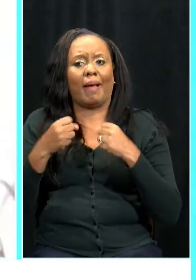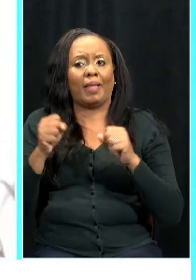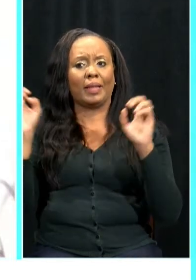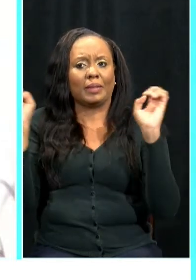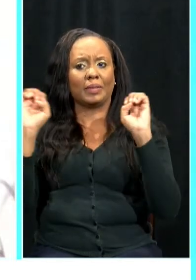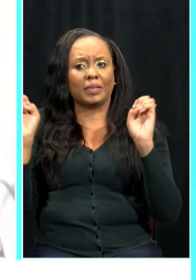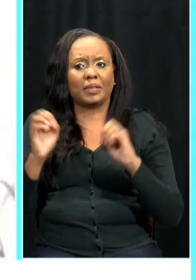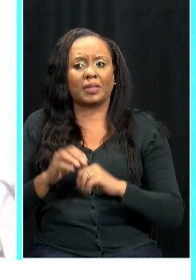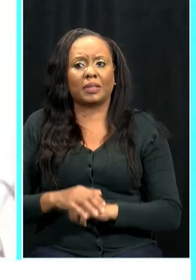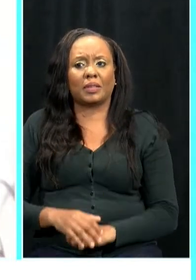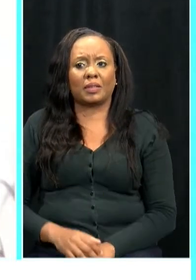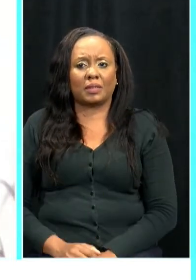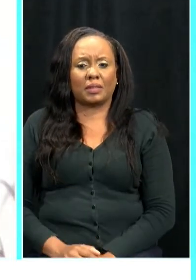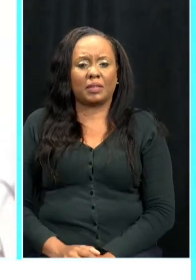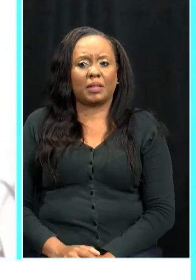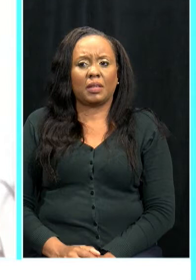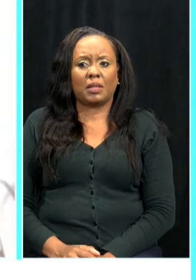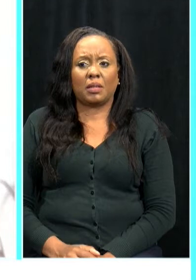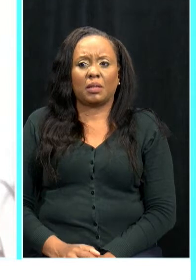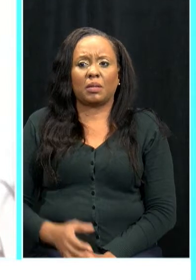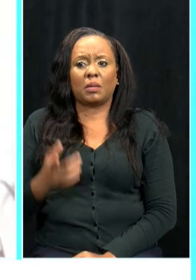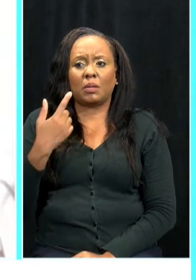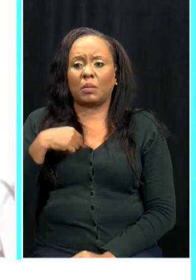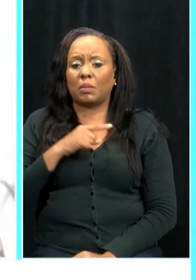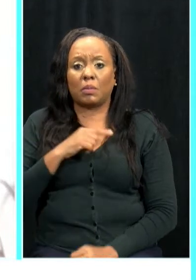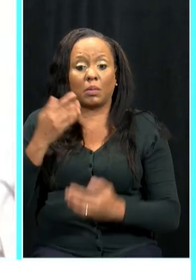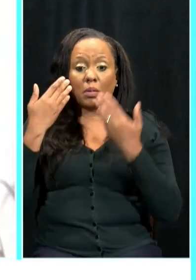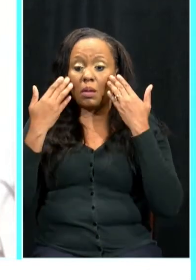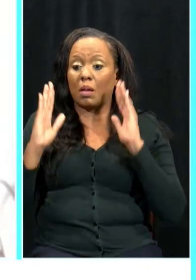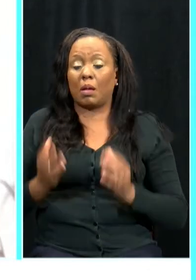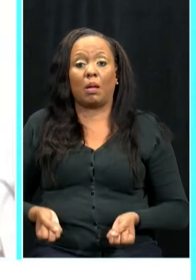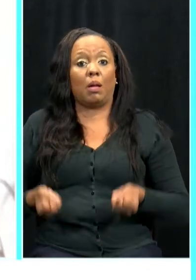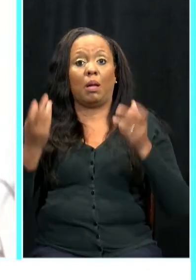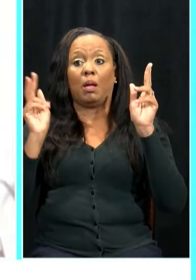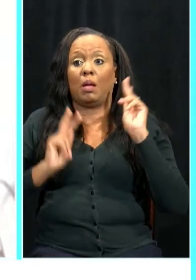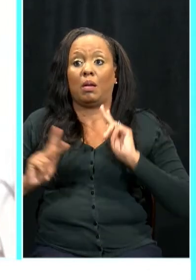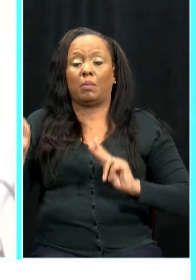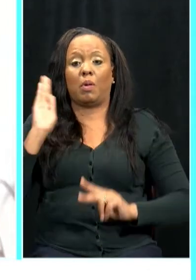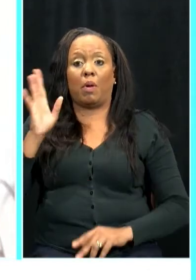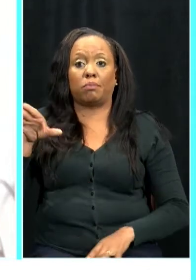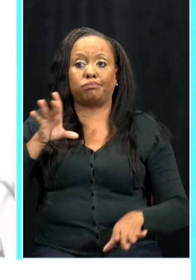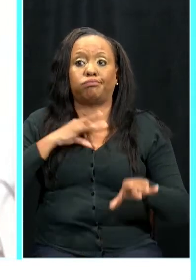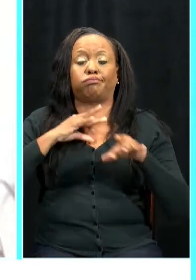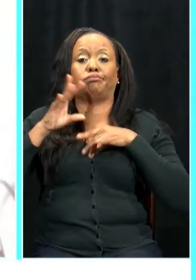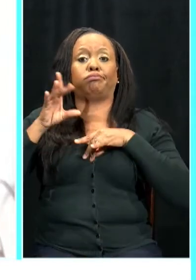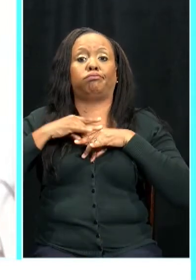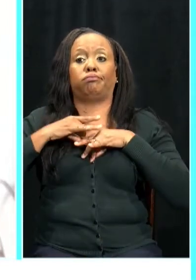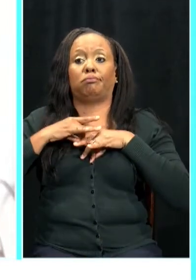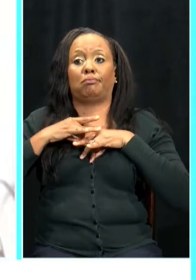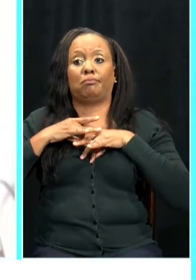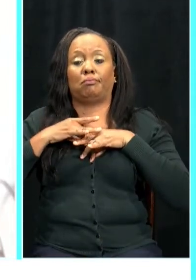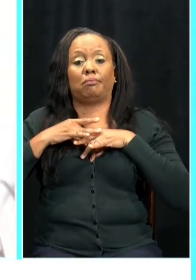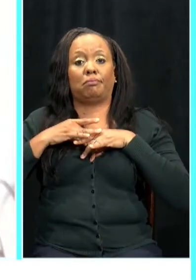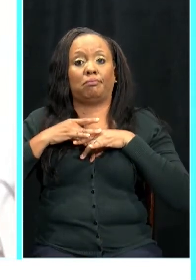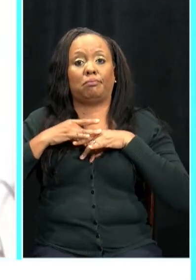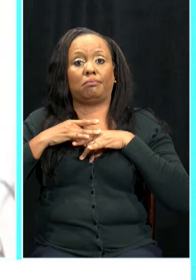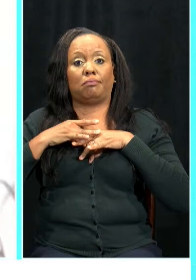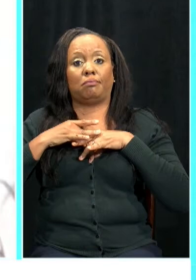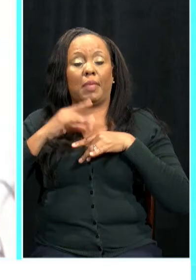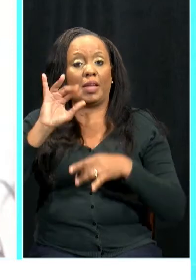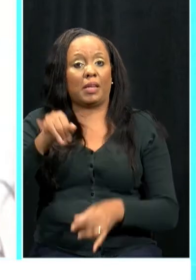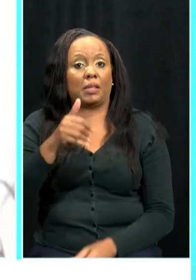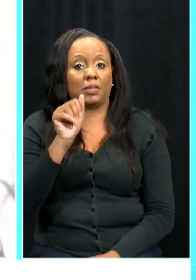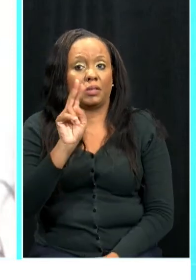It's 1,500 people now. We don't know how many people will end up being disenfranchised by the 19th of